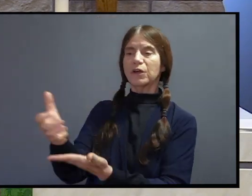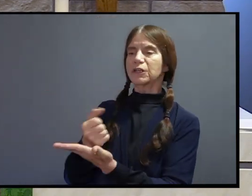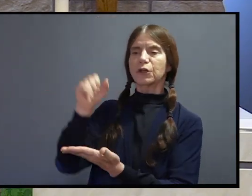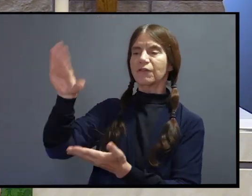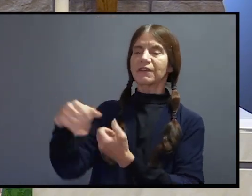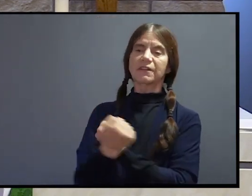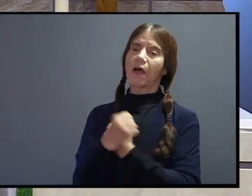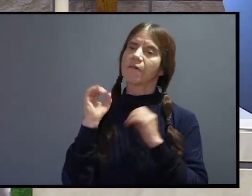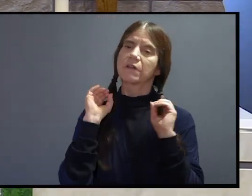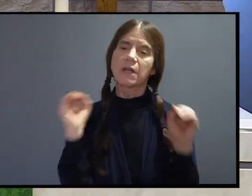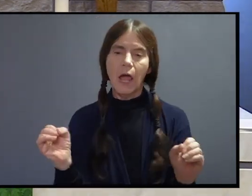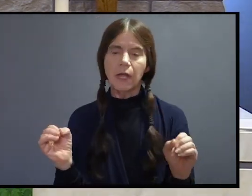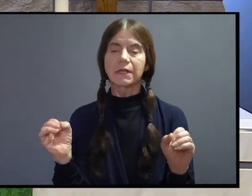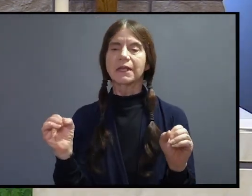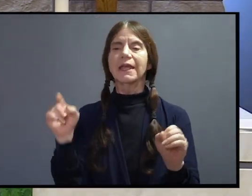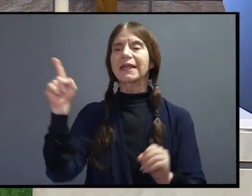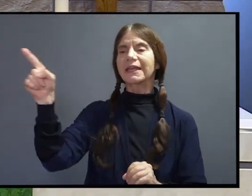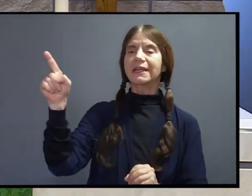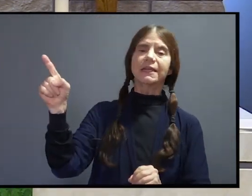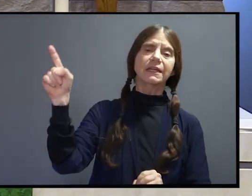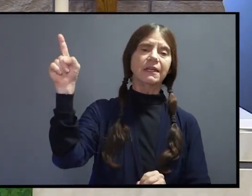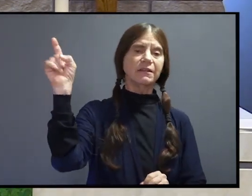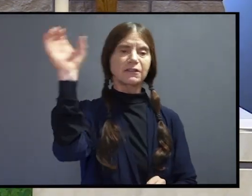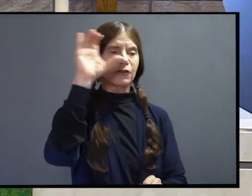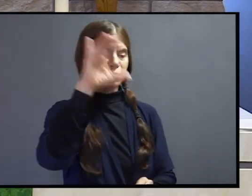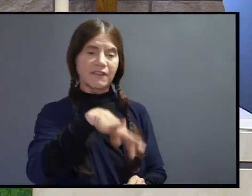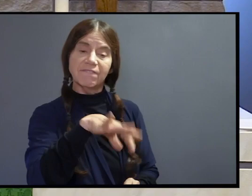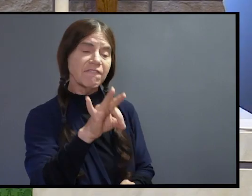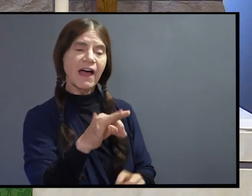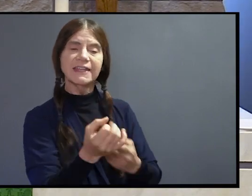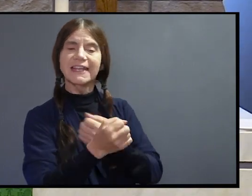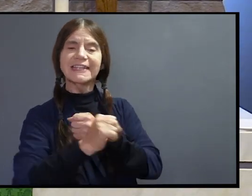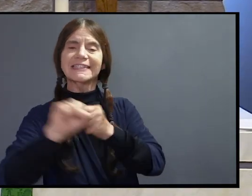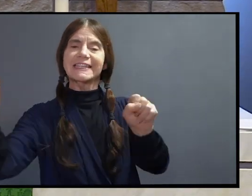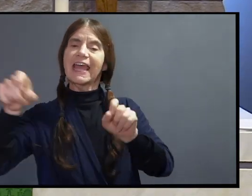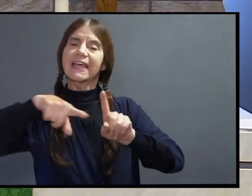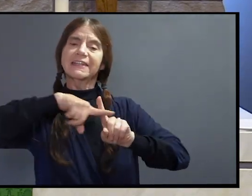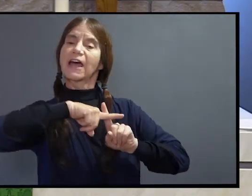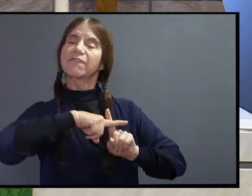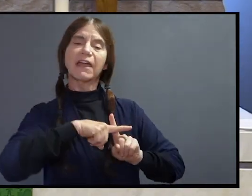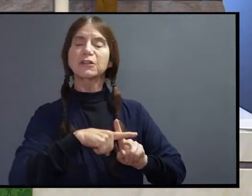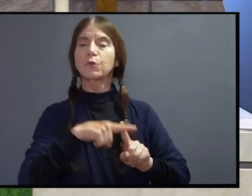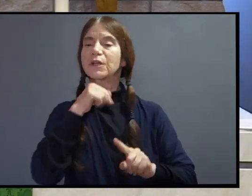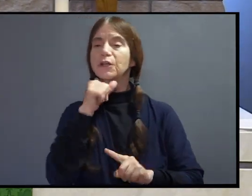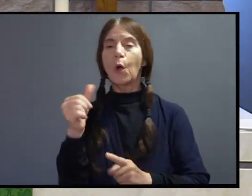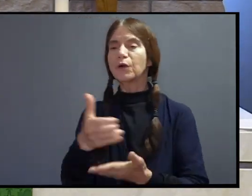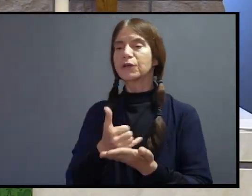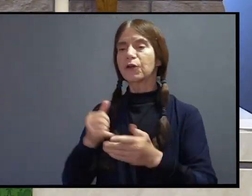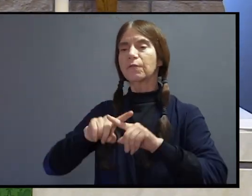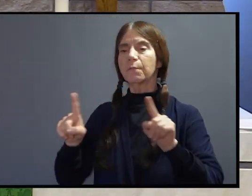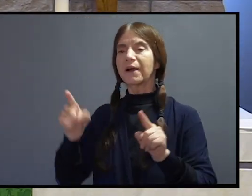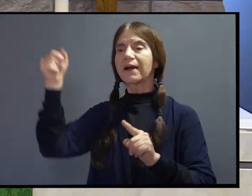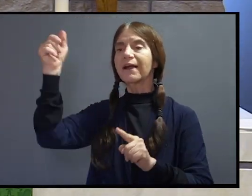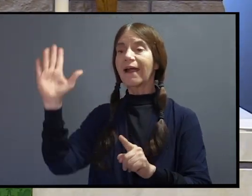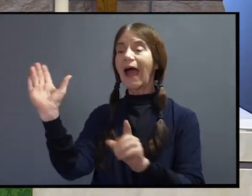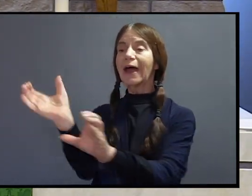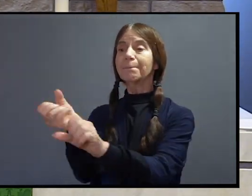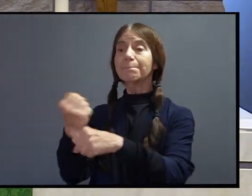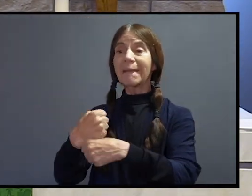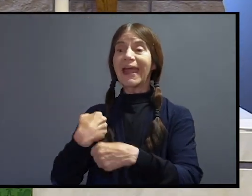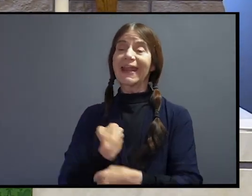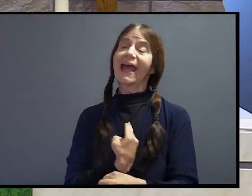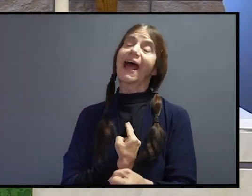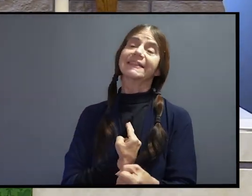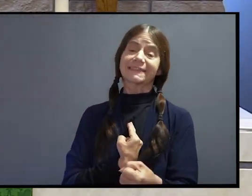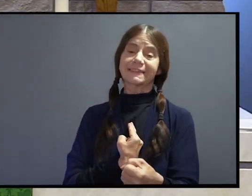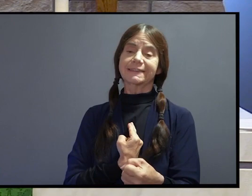love, His choosing, His finding, His saving work, but God has created you. And